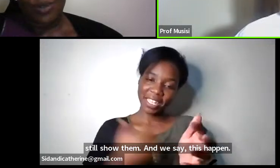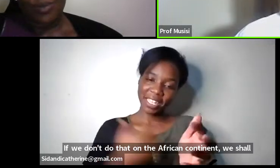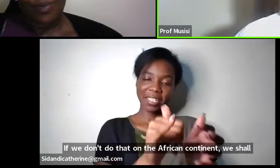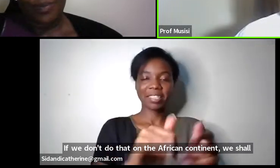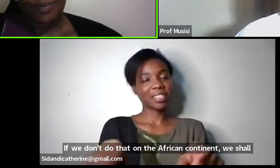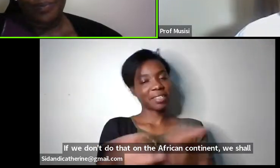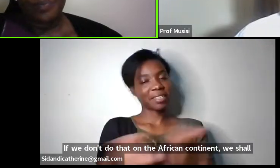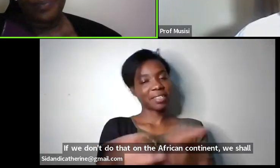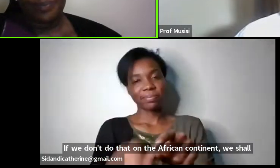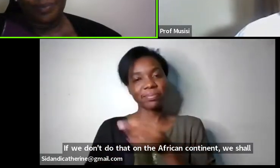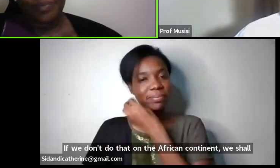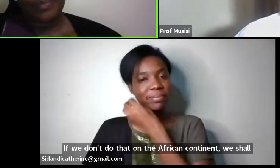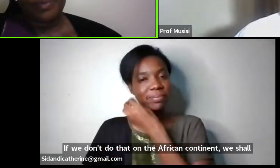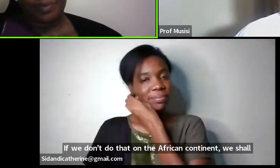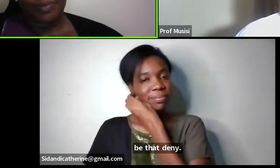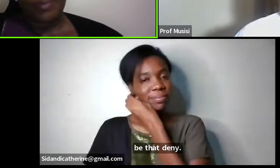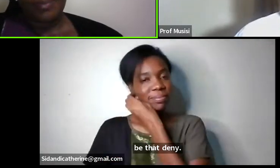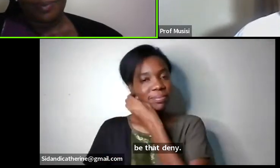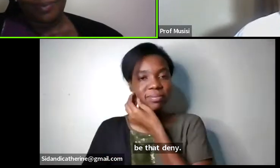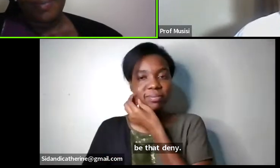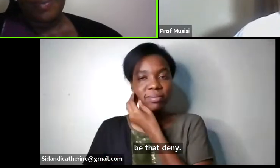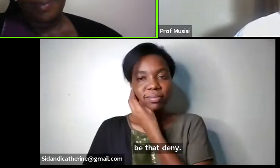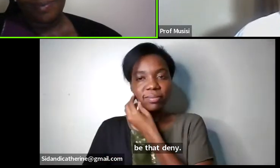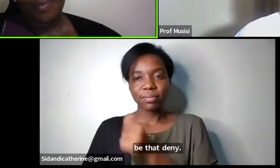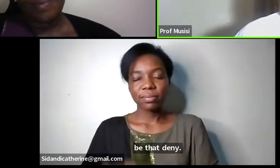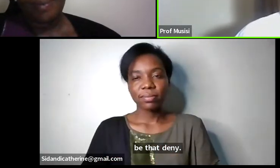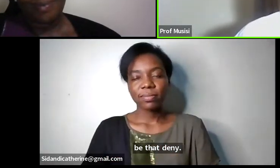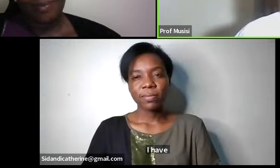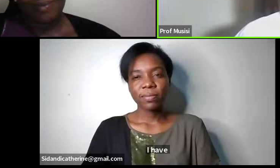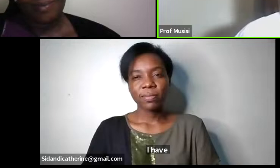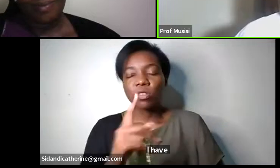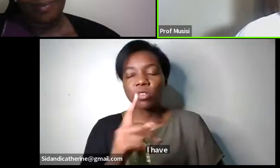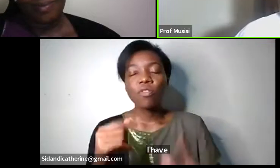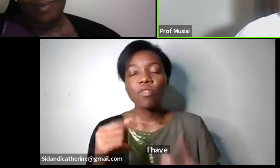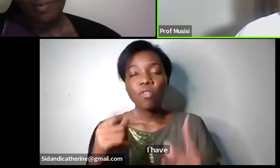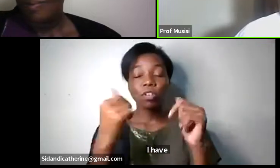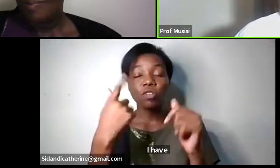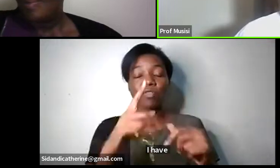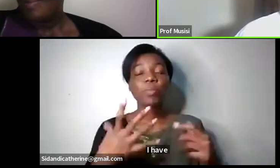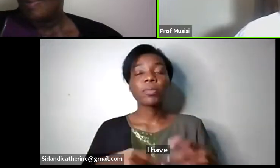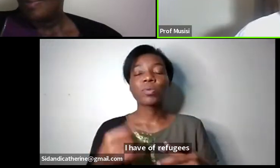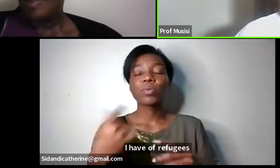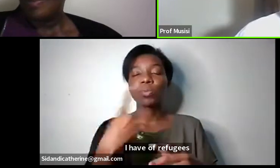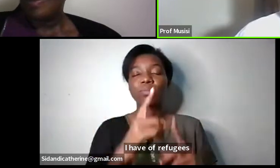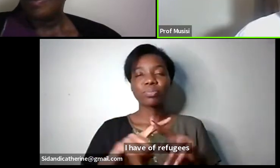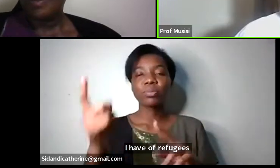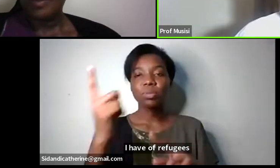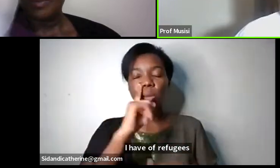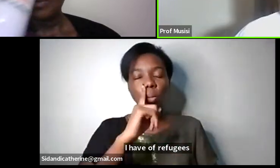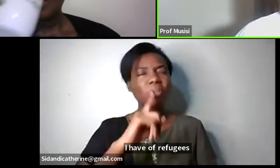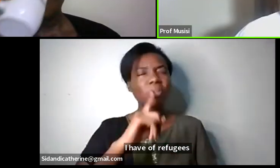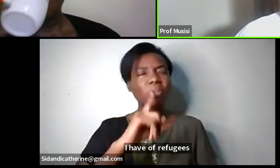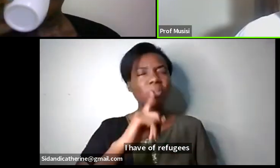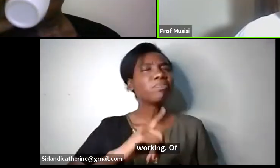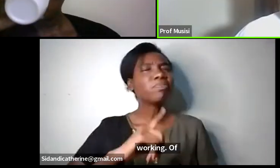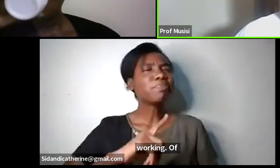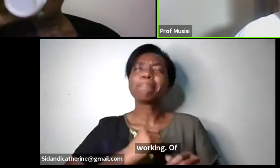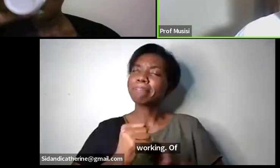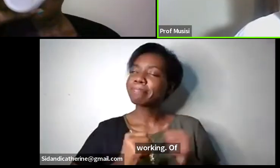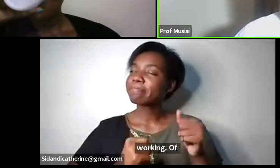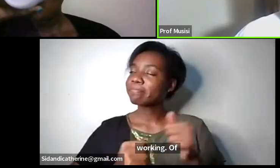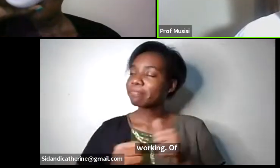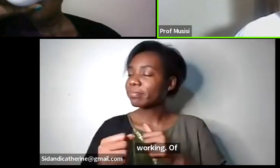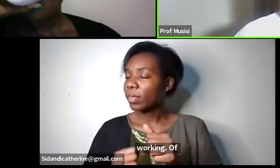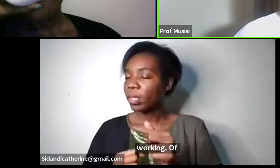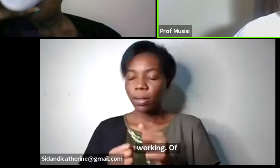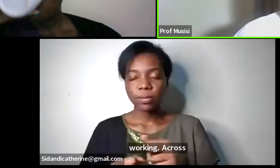I have not shown you more pictures of refugees walking across continents, across countries,